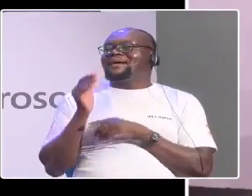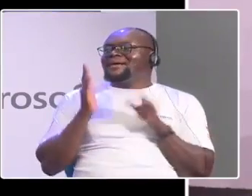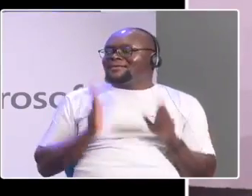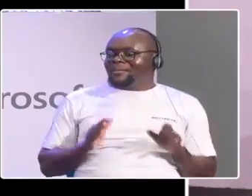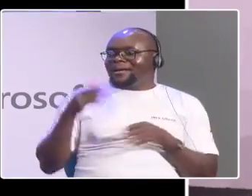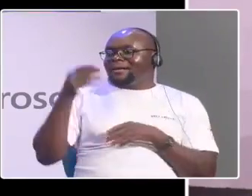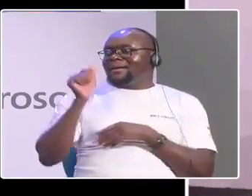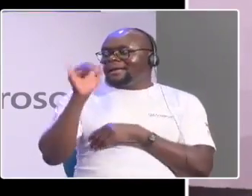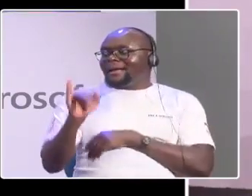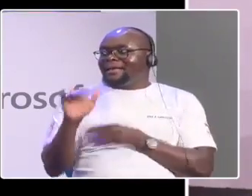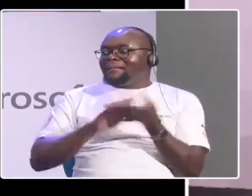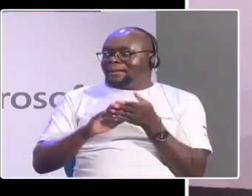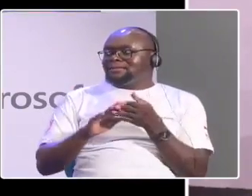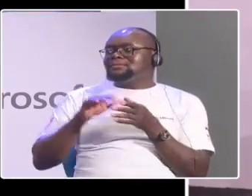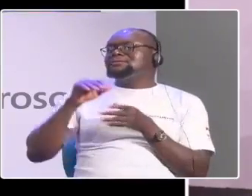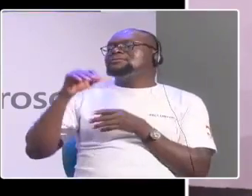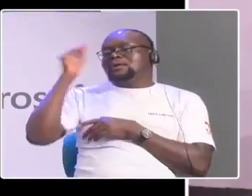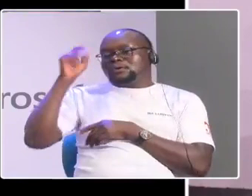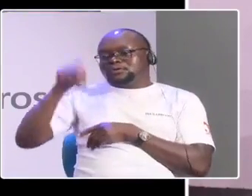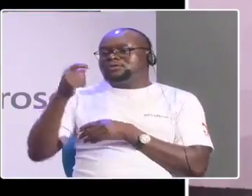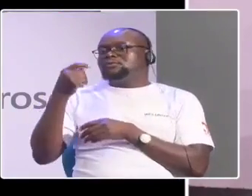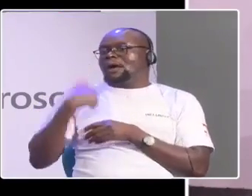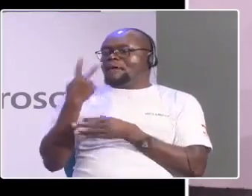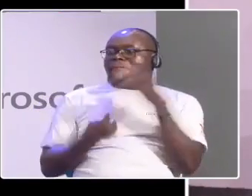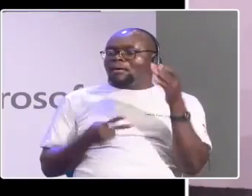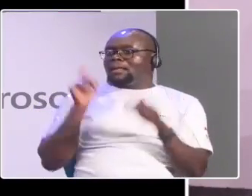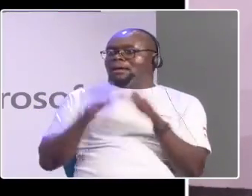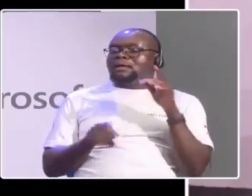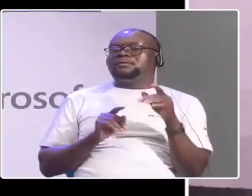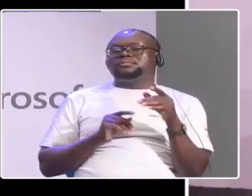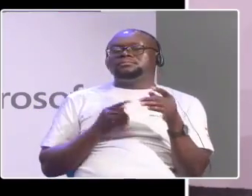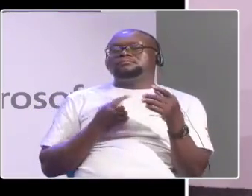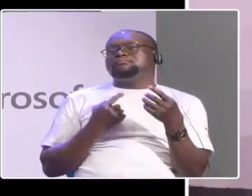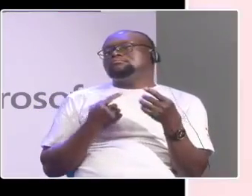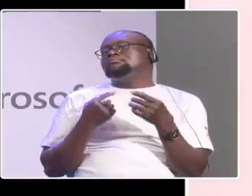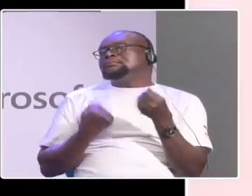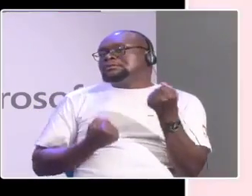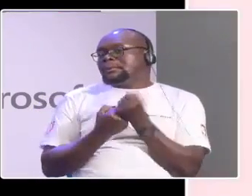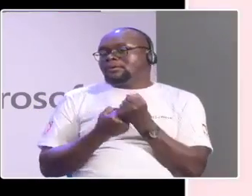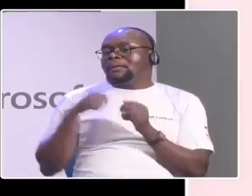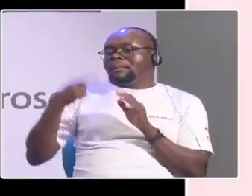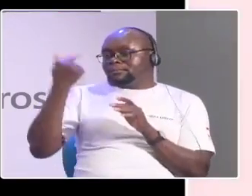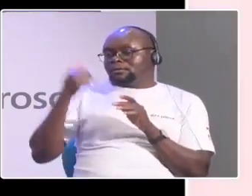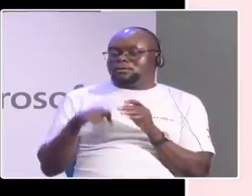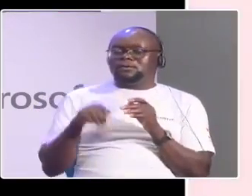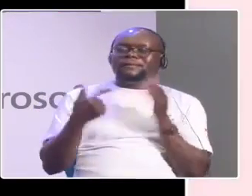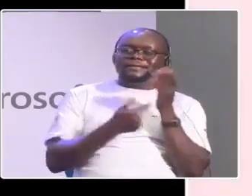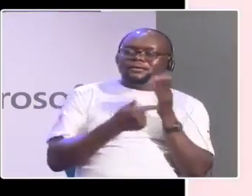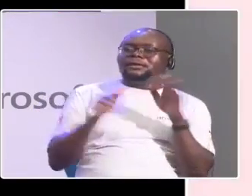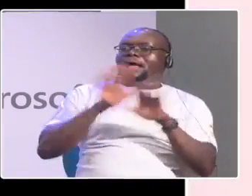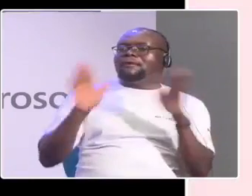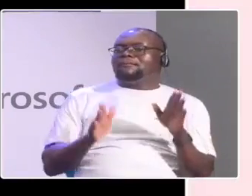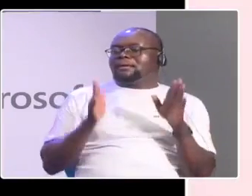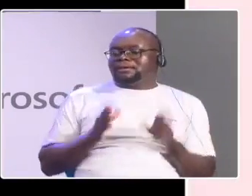AI-based education, you need to have both. You can't just be taught by a machine because of biases, because of the nature of technology, and because everyone